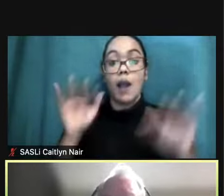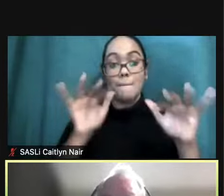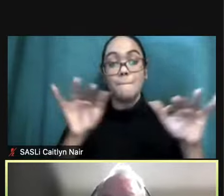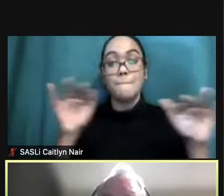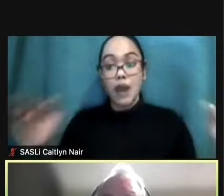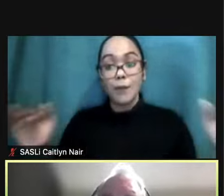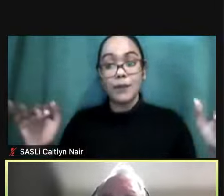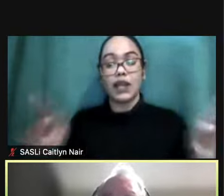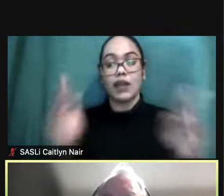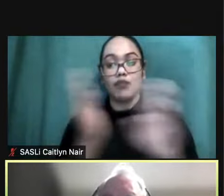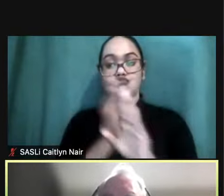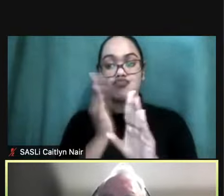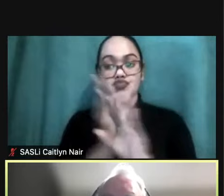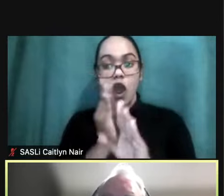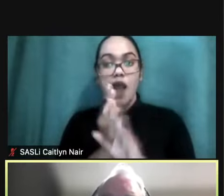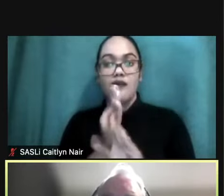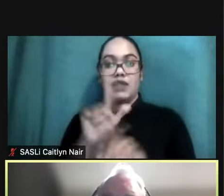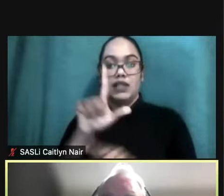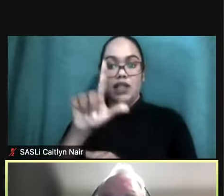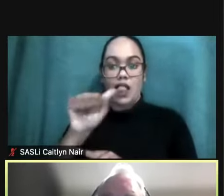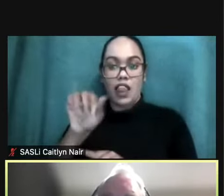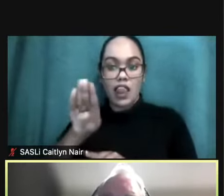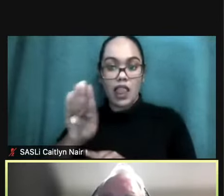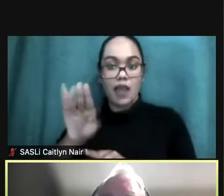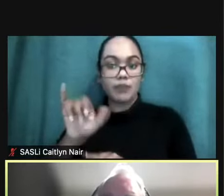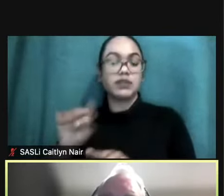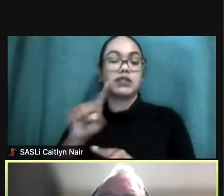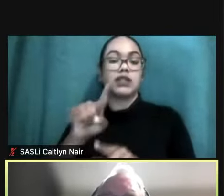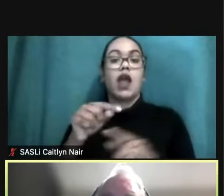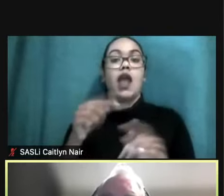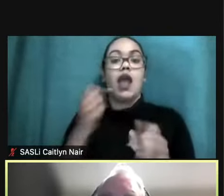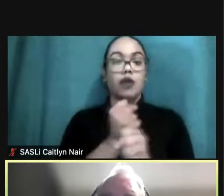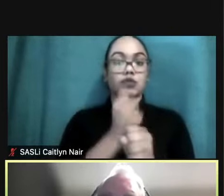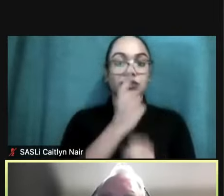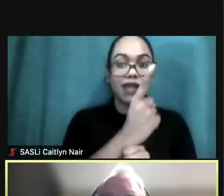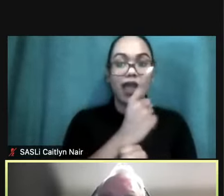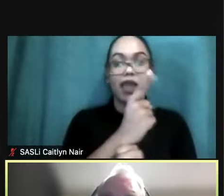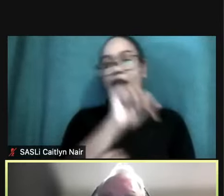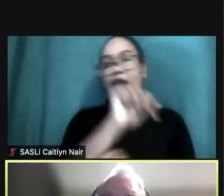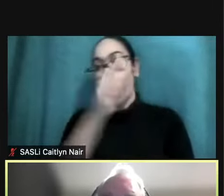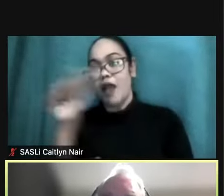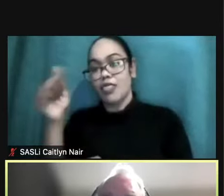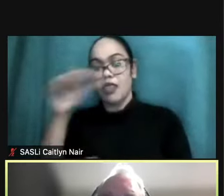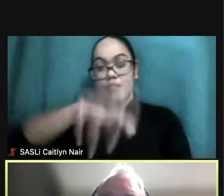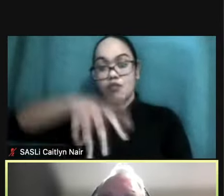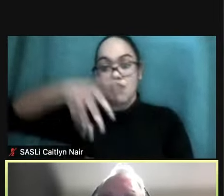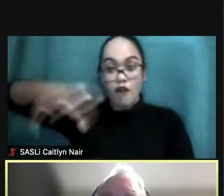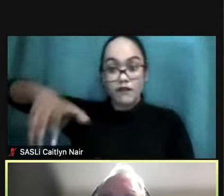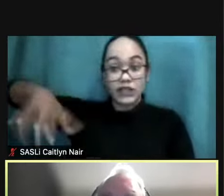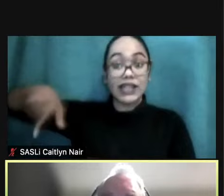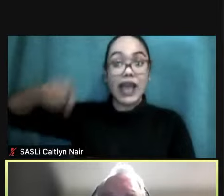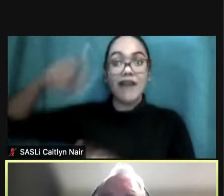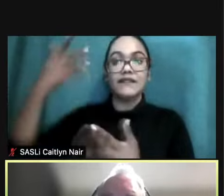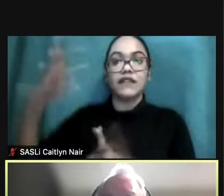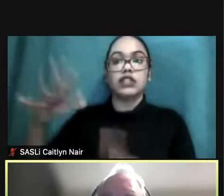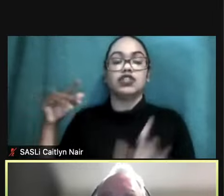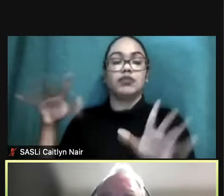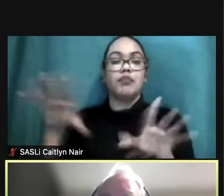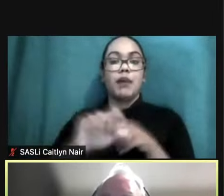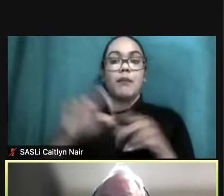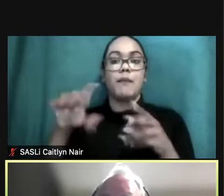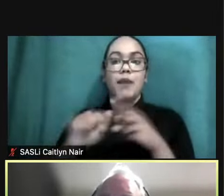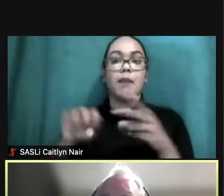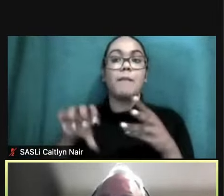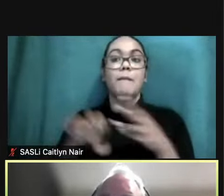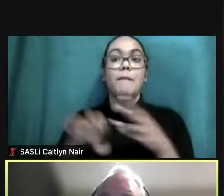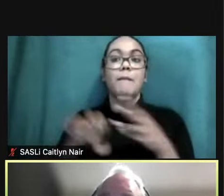in Gauteng and increasingly in the other provinces are noticing a rapid increase in the detection